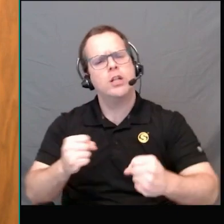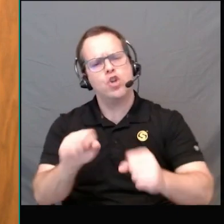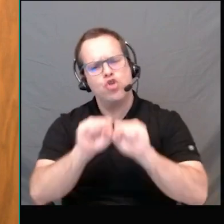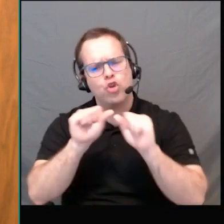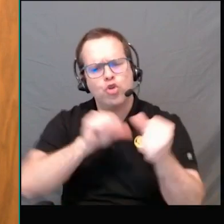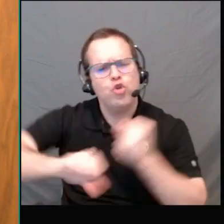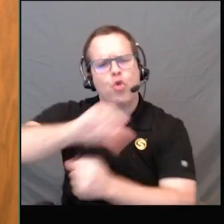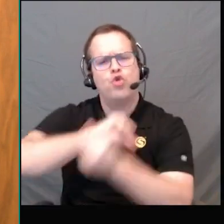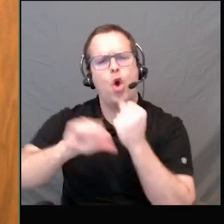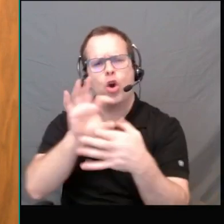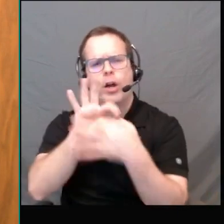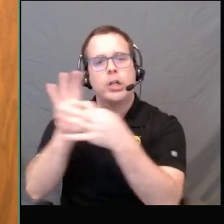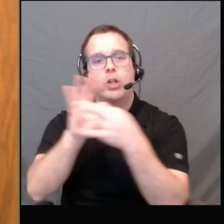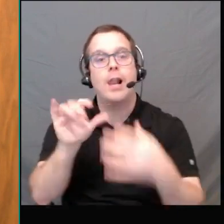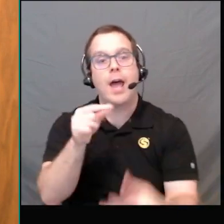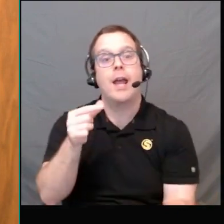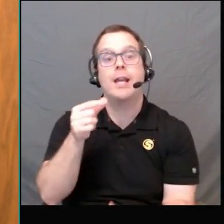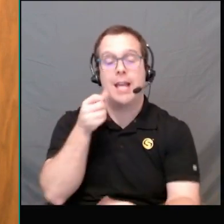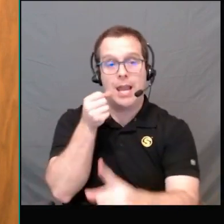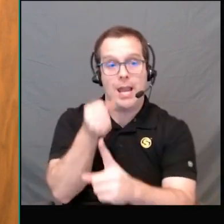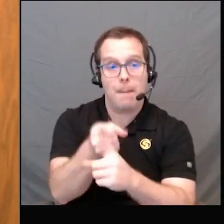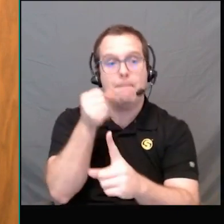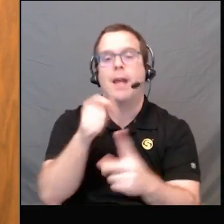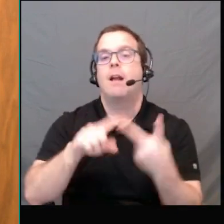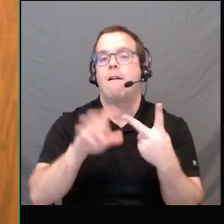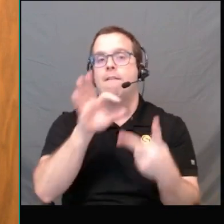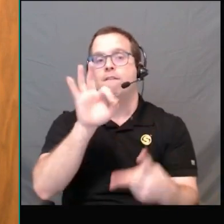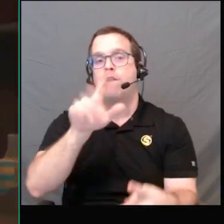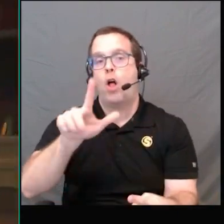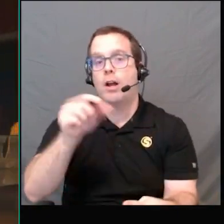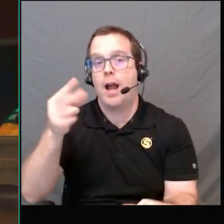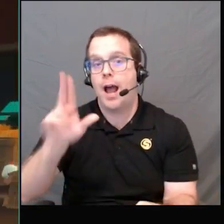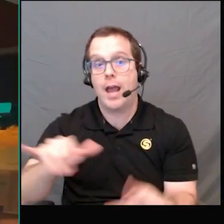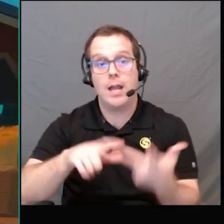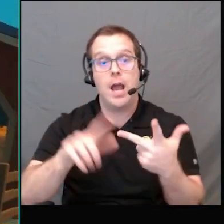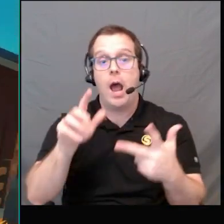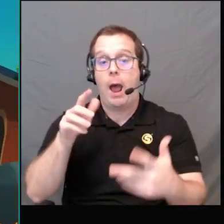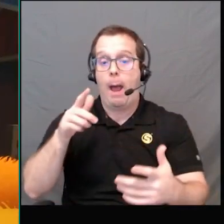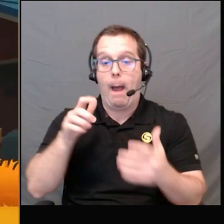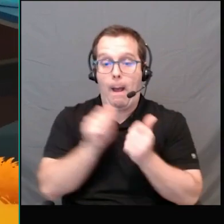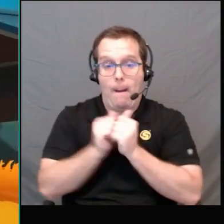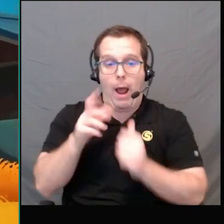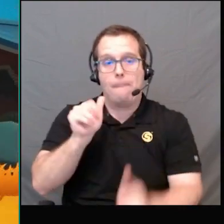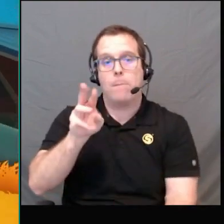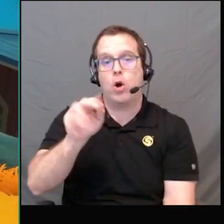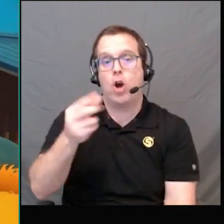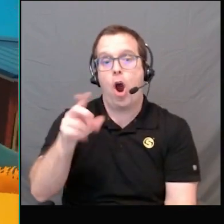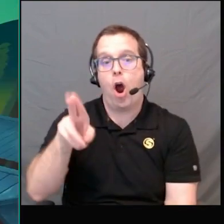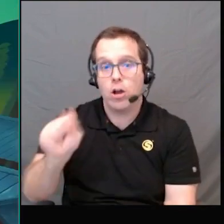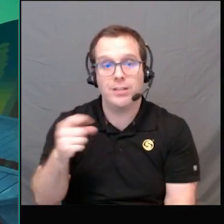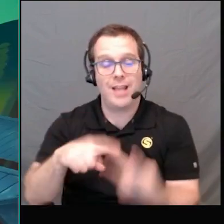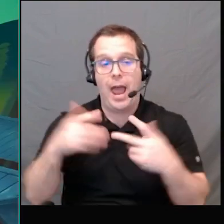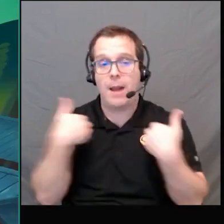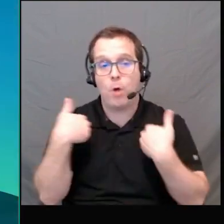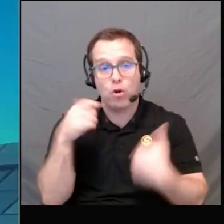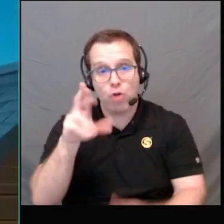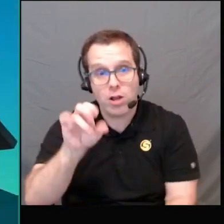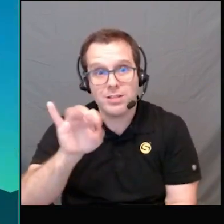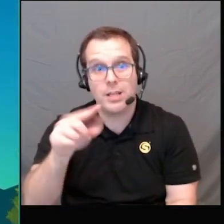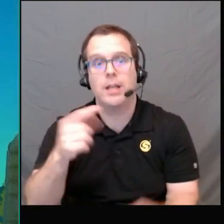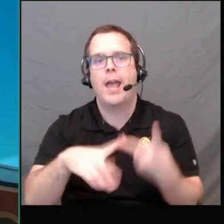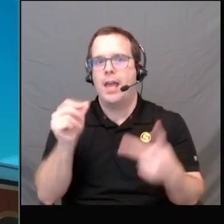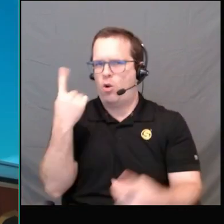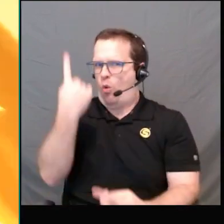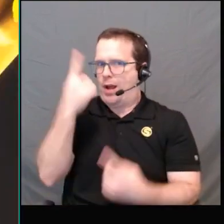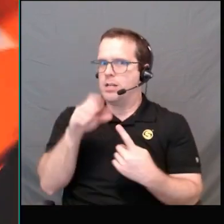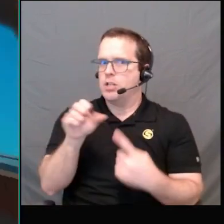like Genshin Impact, Fall Guys, Among Us, Animal Crossing, and Megastorm's Shotgun Farmers, a wonderful multiplayer game that was